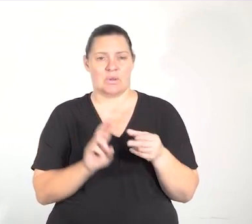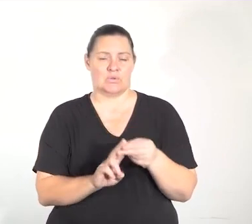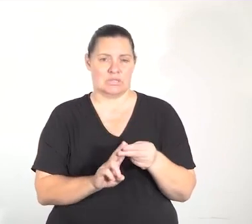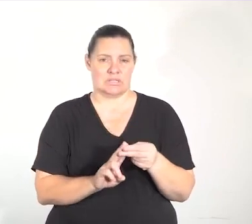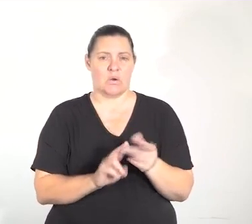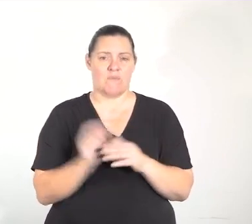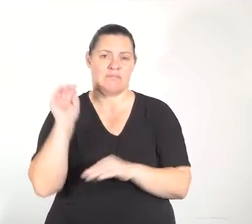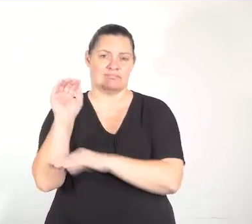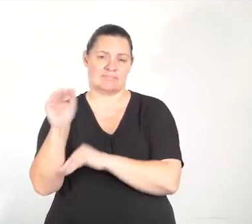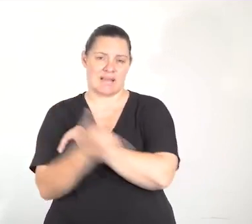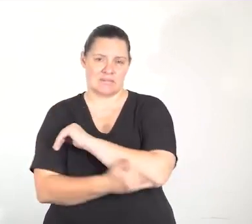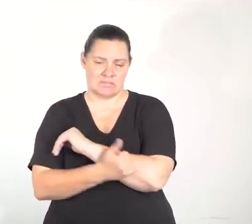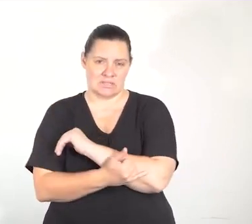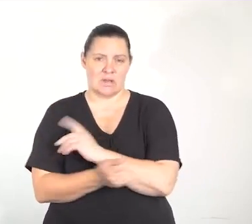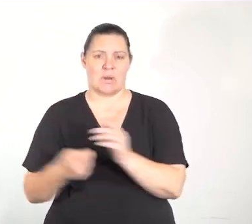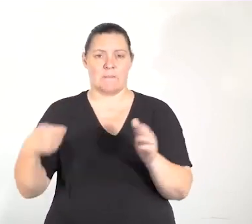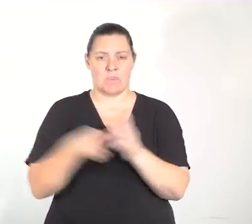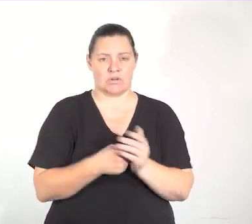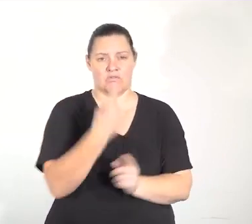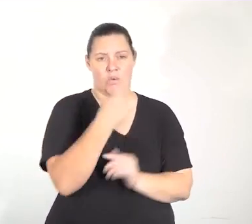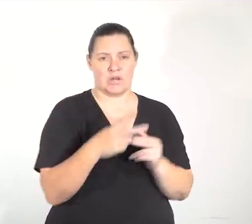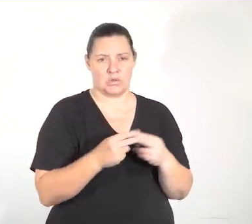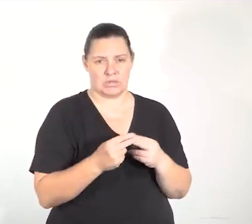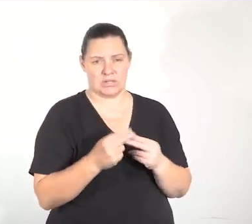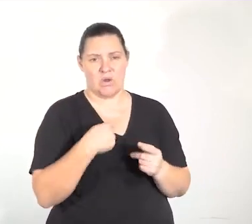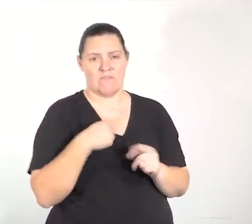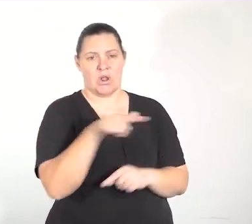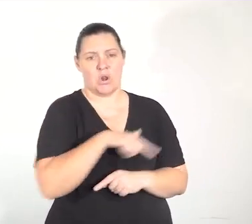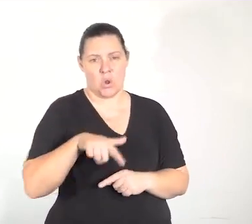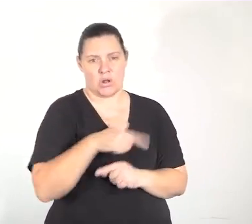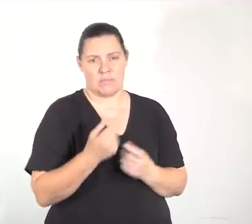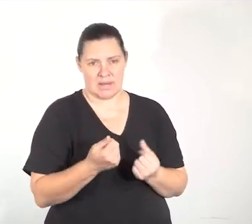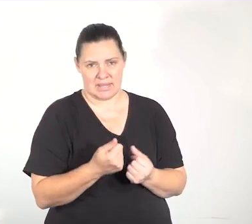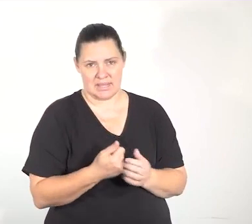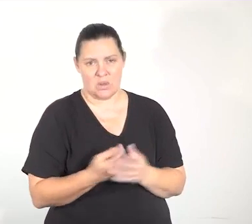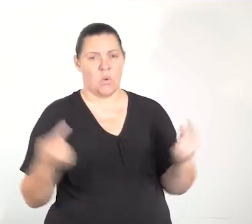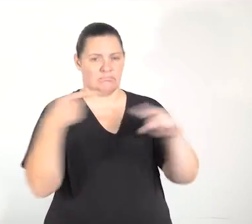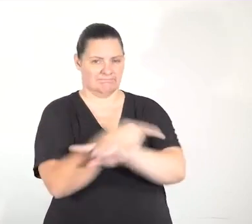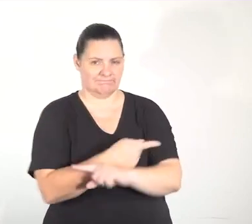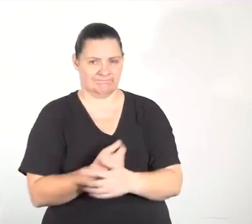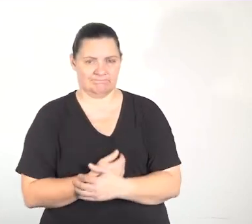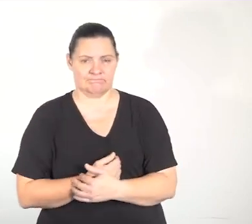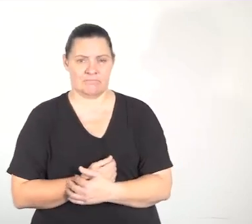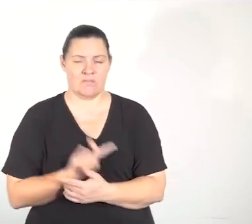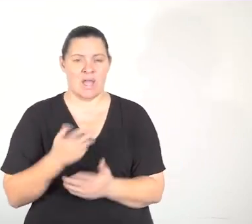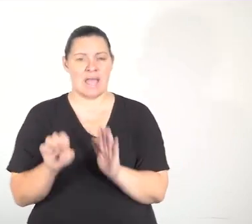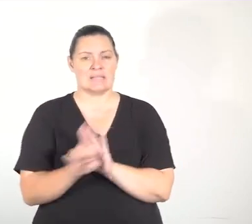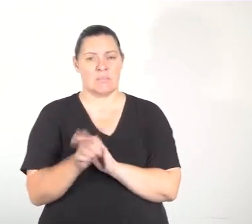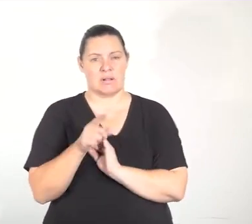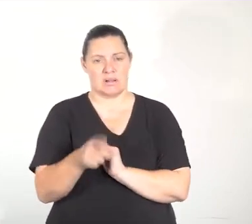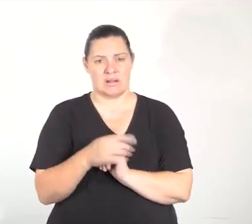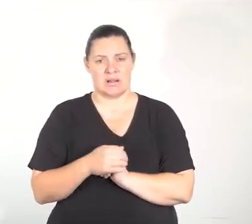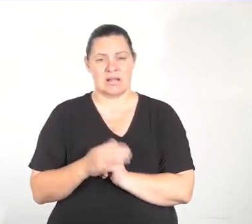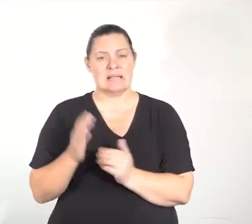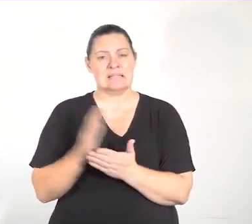of units of a foreign currency that are bought to 1 unit of the local currency, or vice versa. So an example of